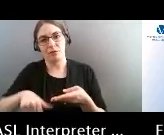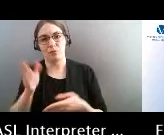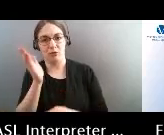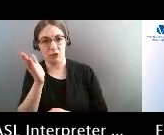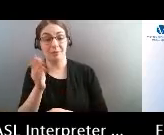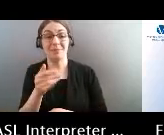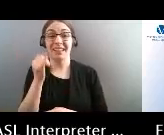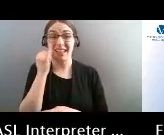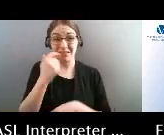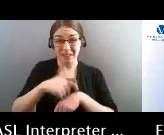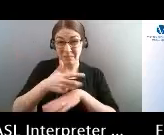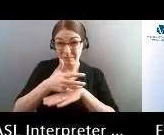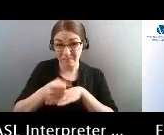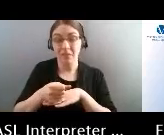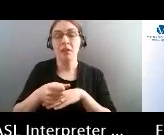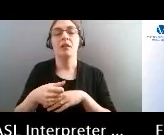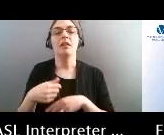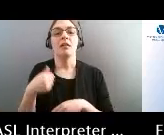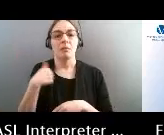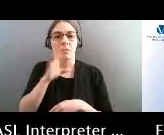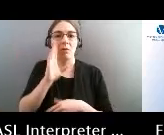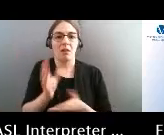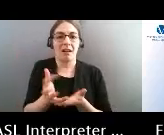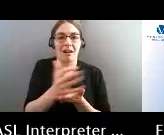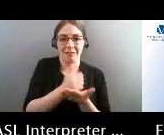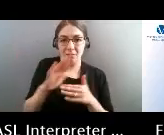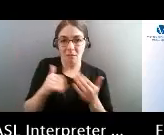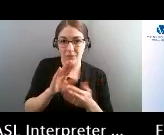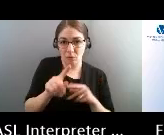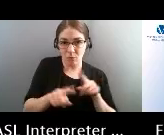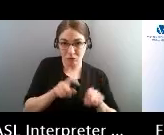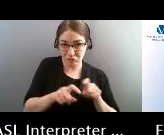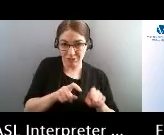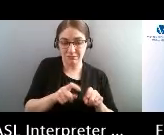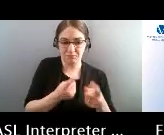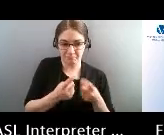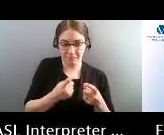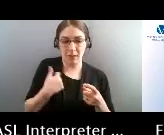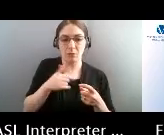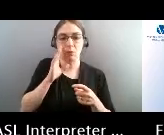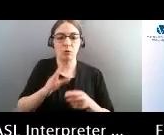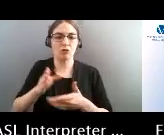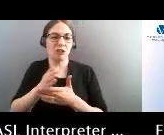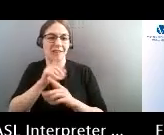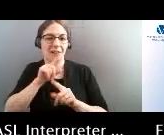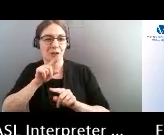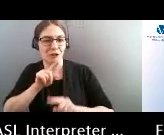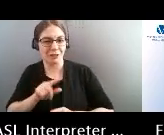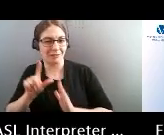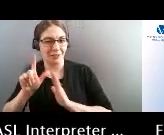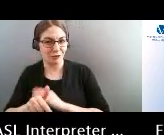all the questions and share the answers at a later time.